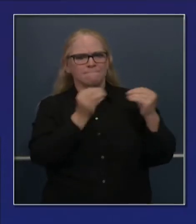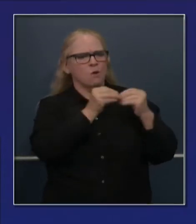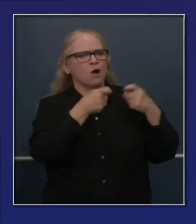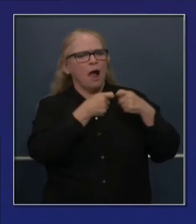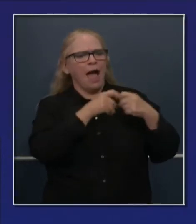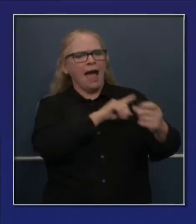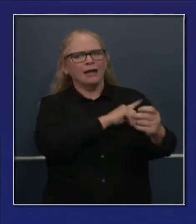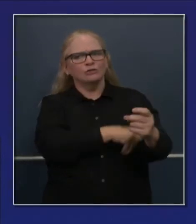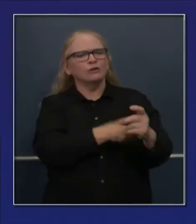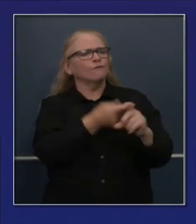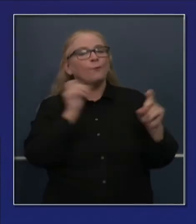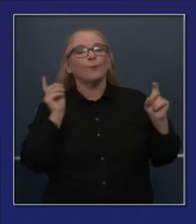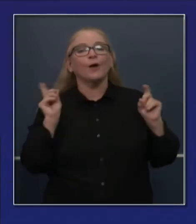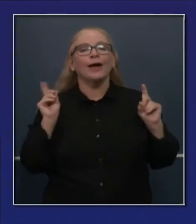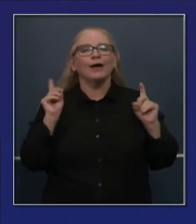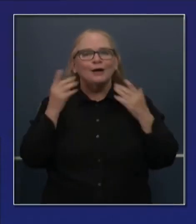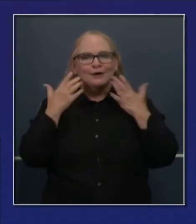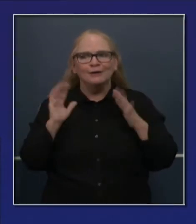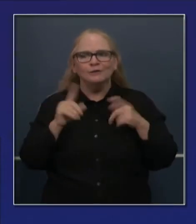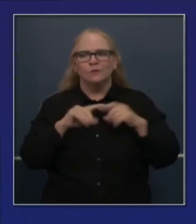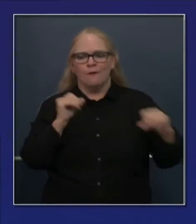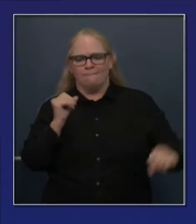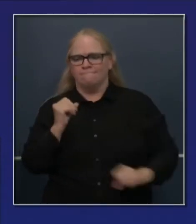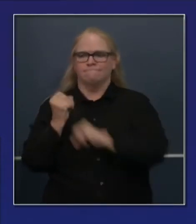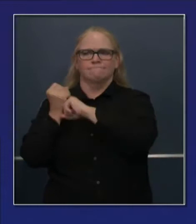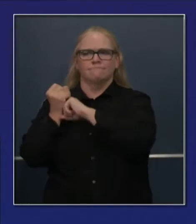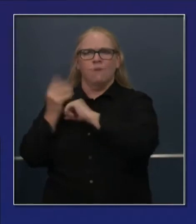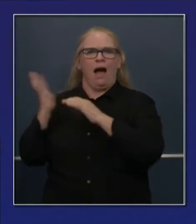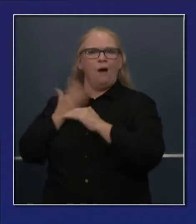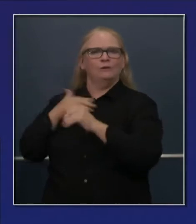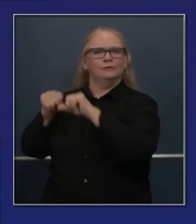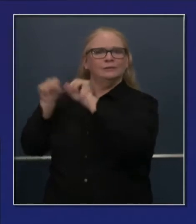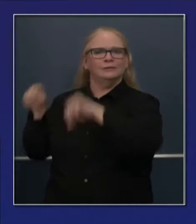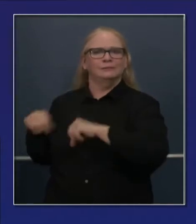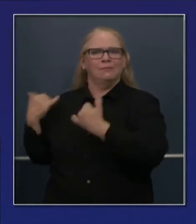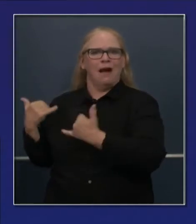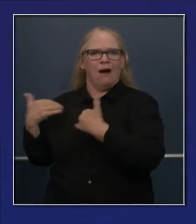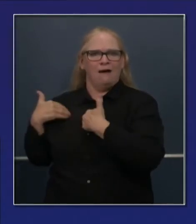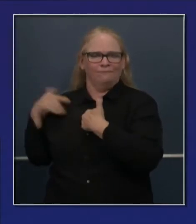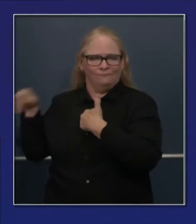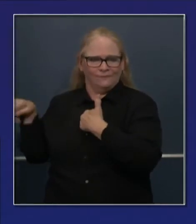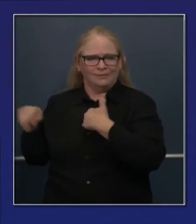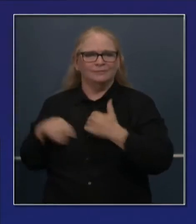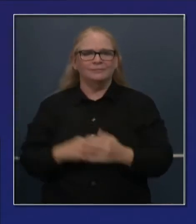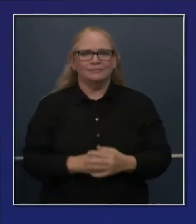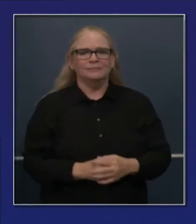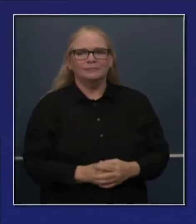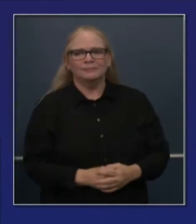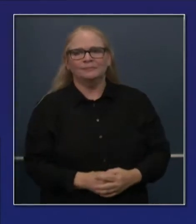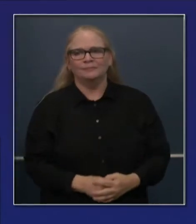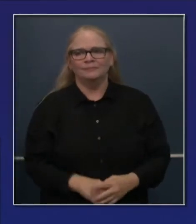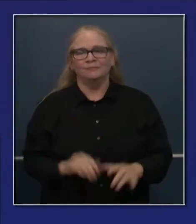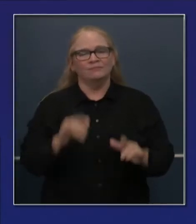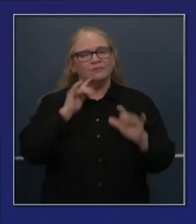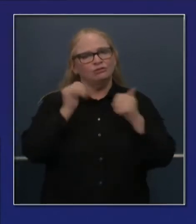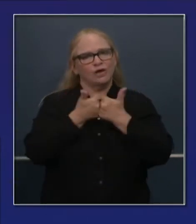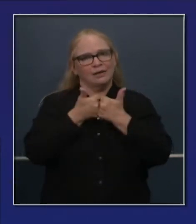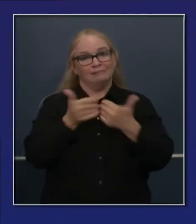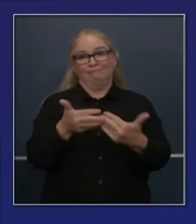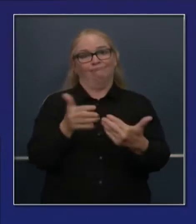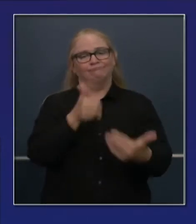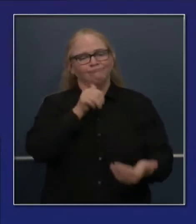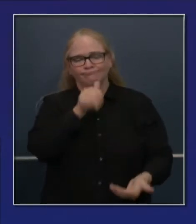But this next few days, we are anticipating being challenged as it relates to all of these conditions that